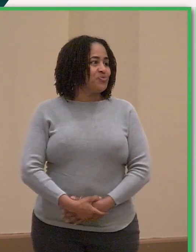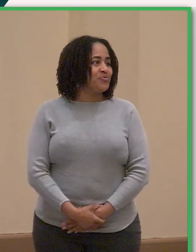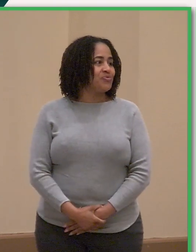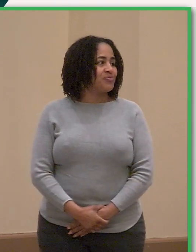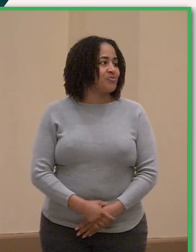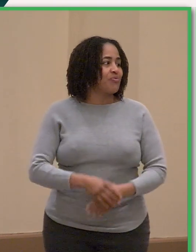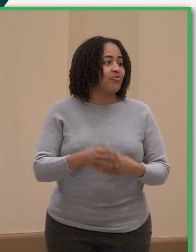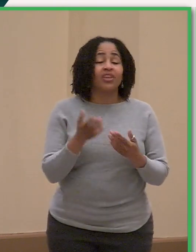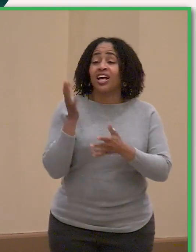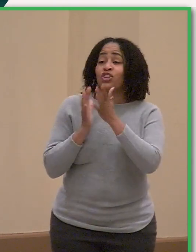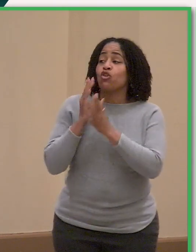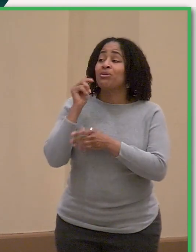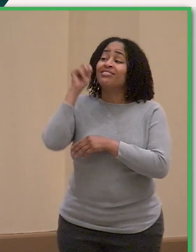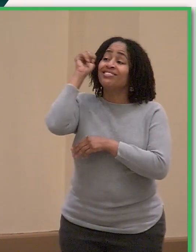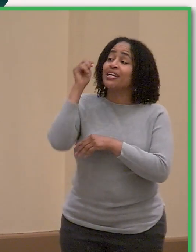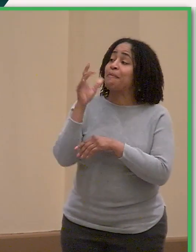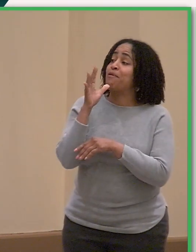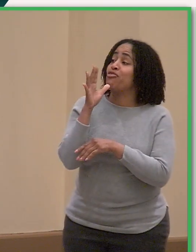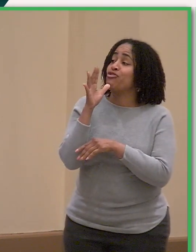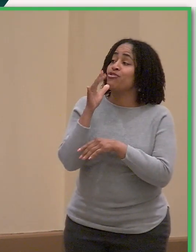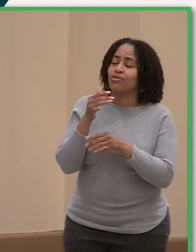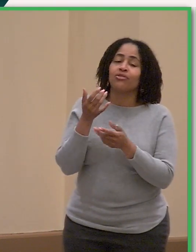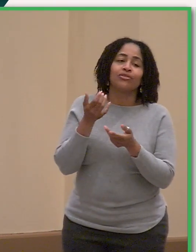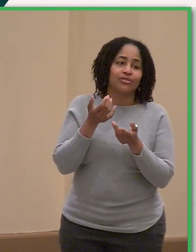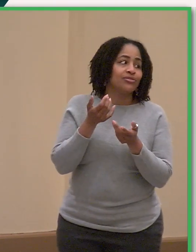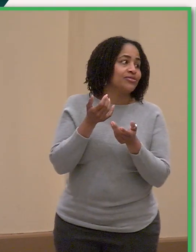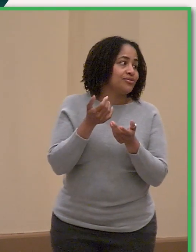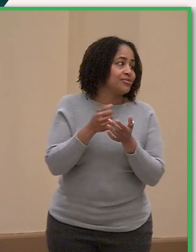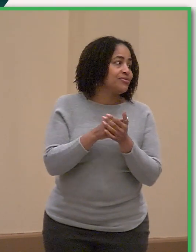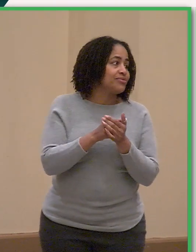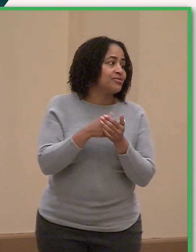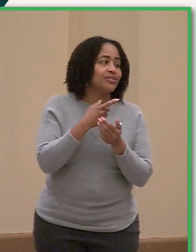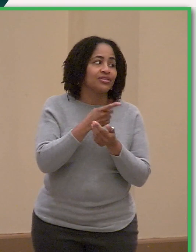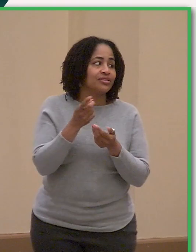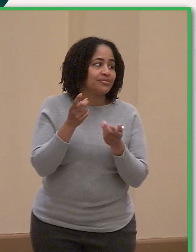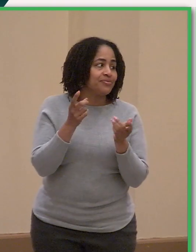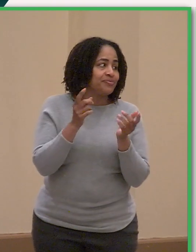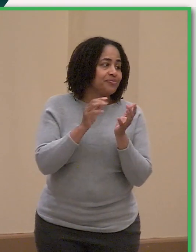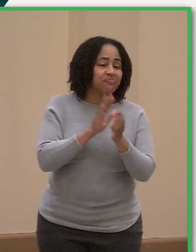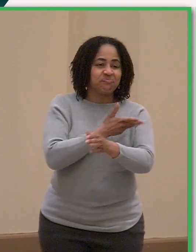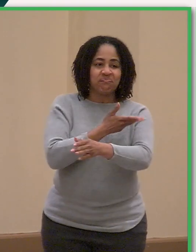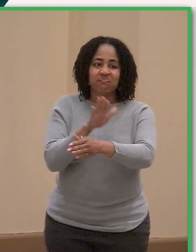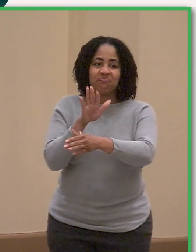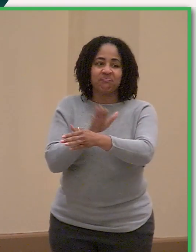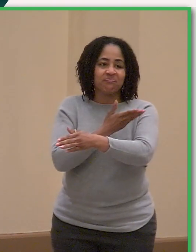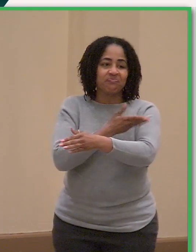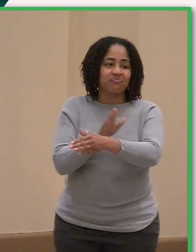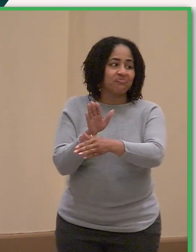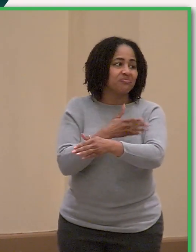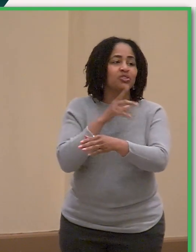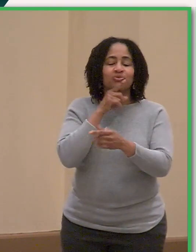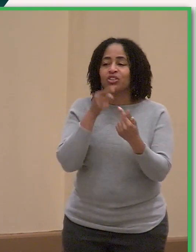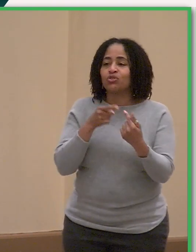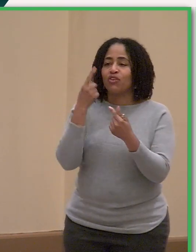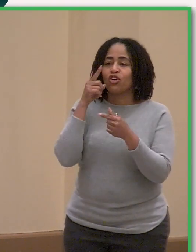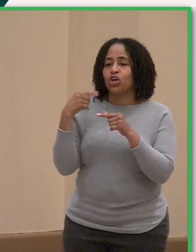And as a former teen mother at the age of 15, now receiving her associate's degree, it